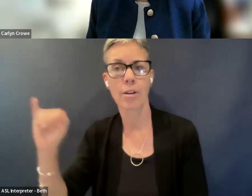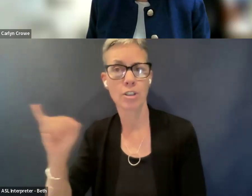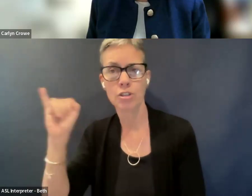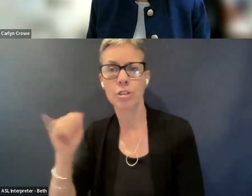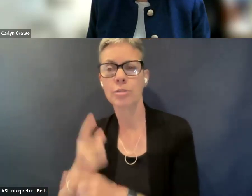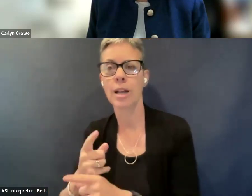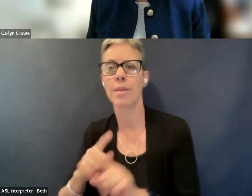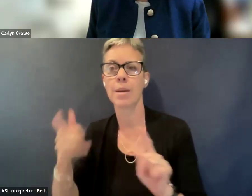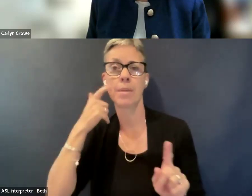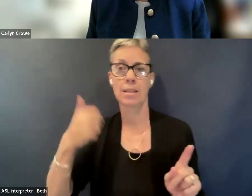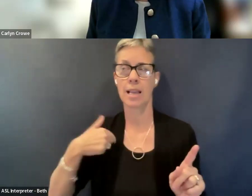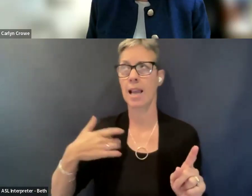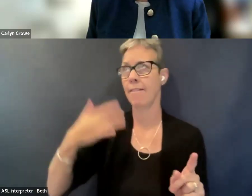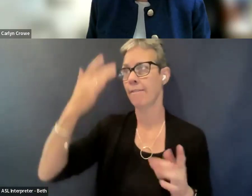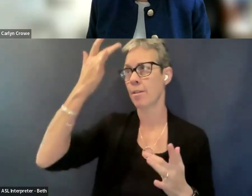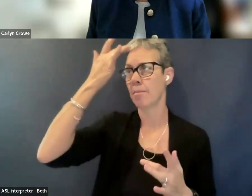I have mental illness,